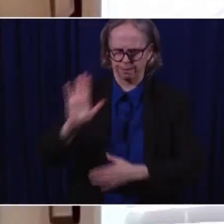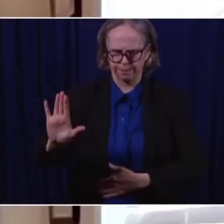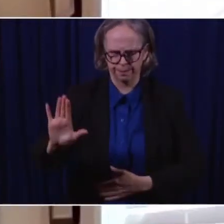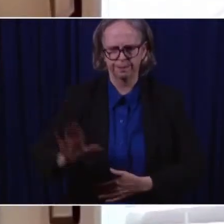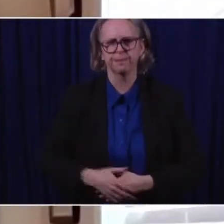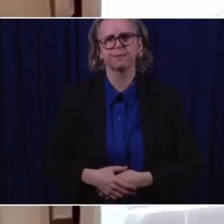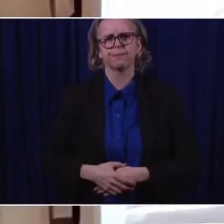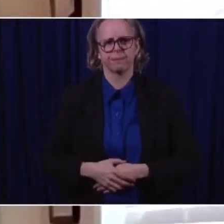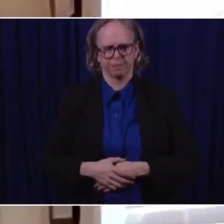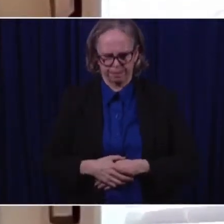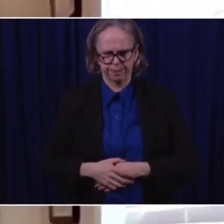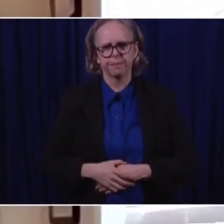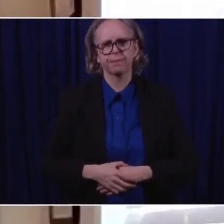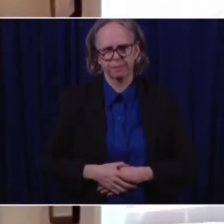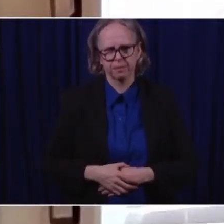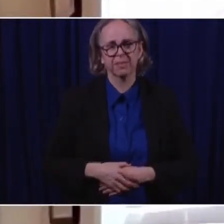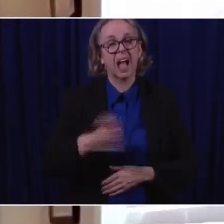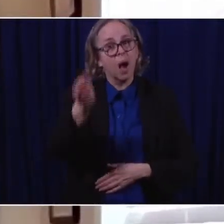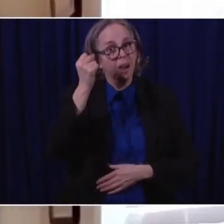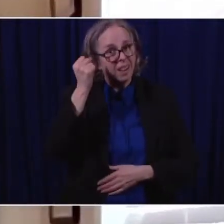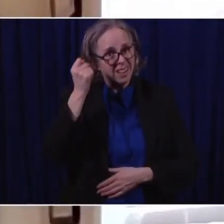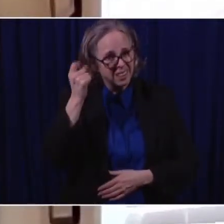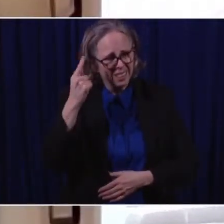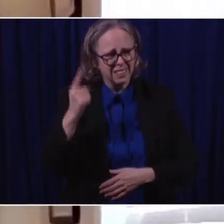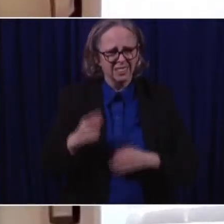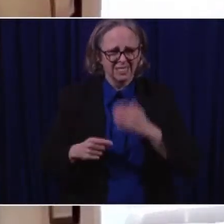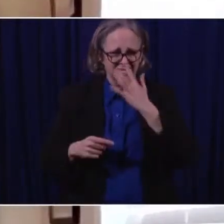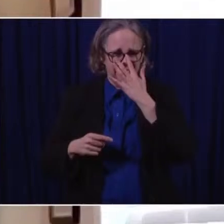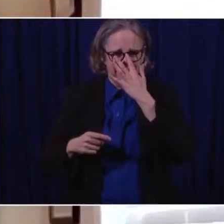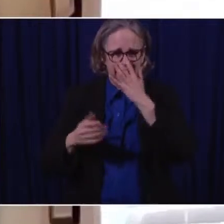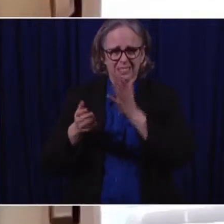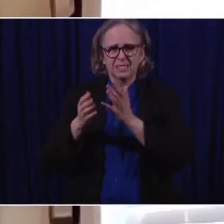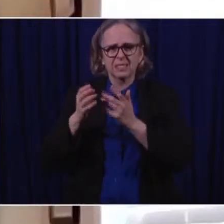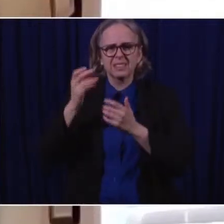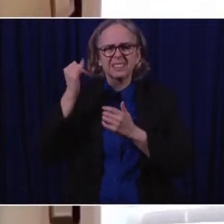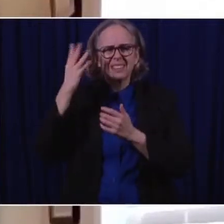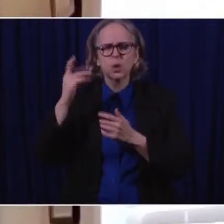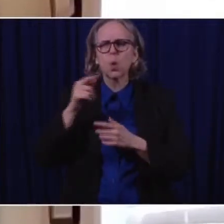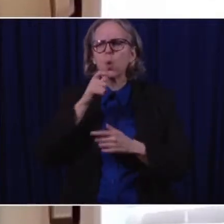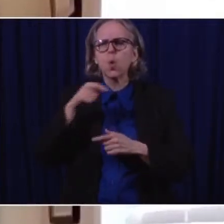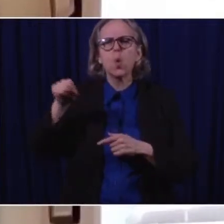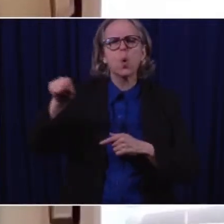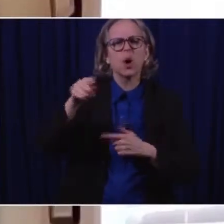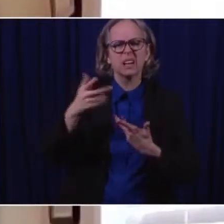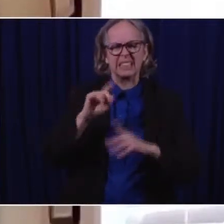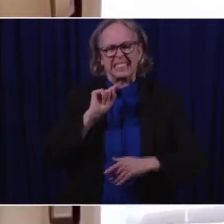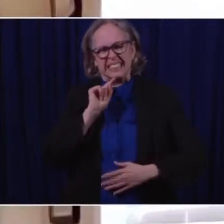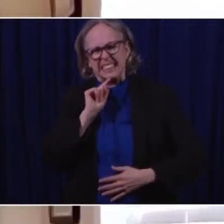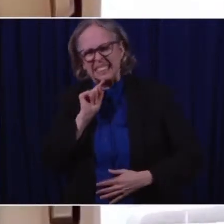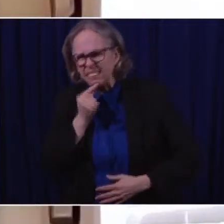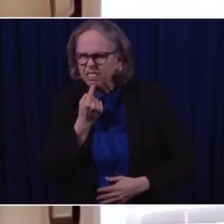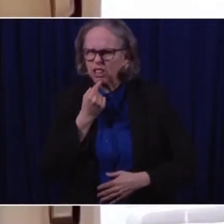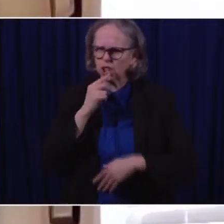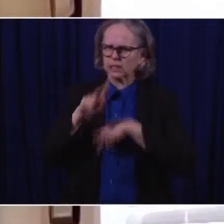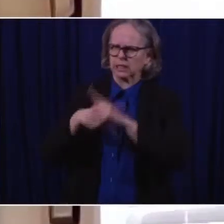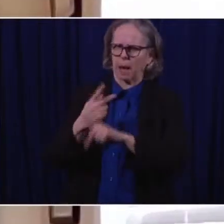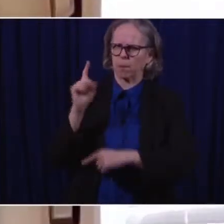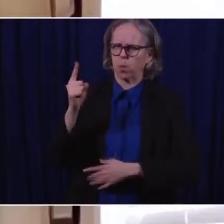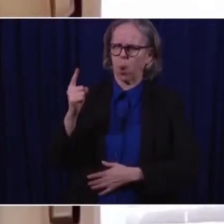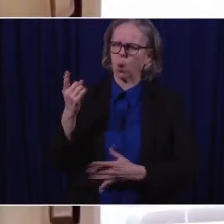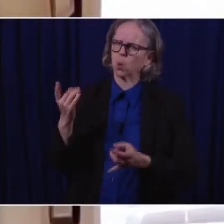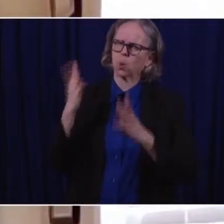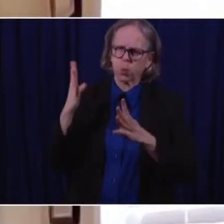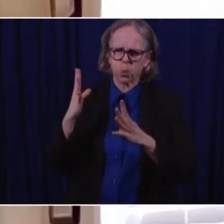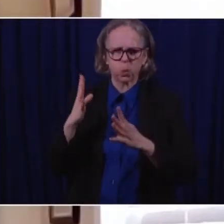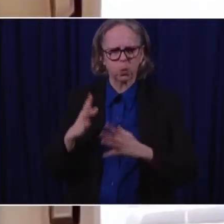that vaccination at this time be restricted to those who may have not been able to achieve